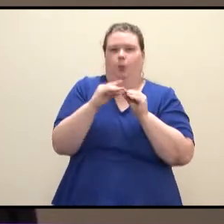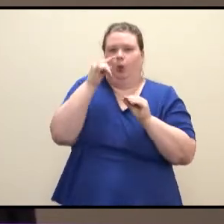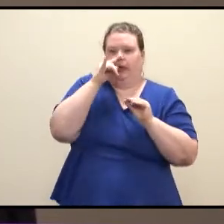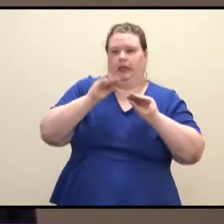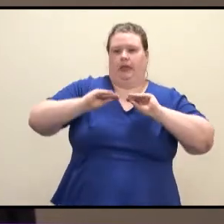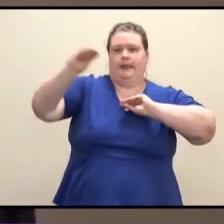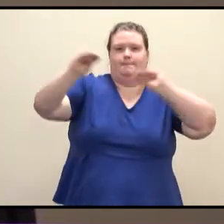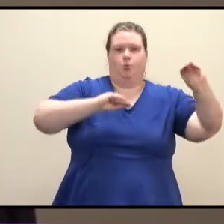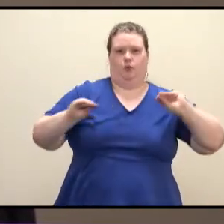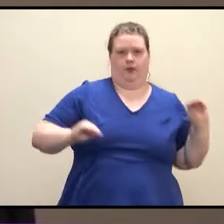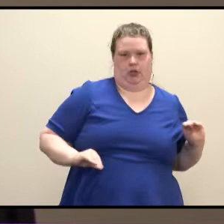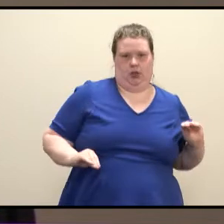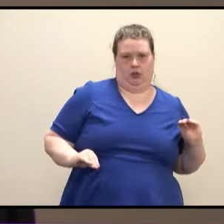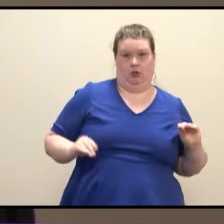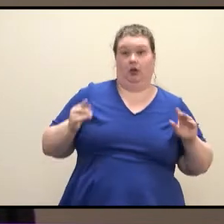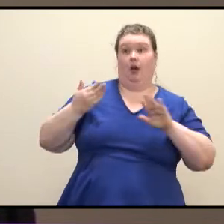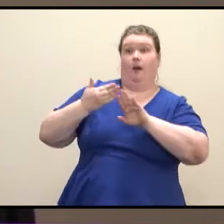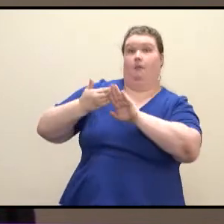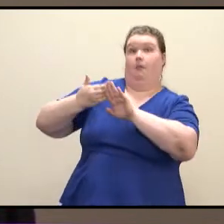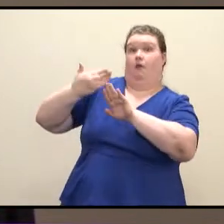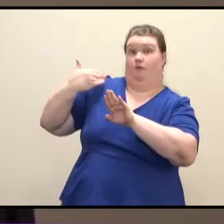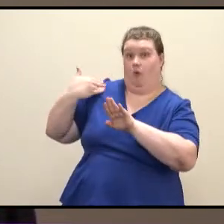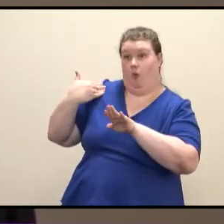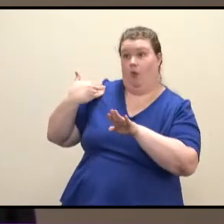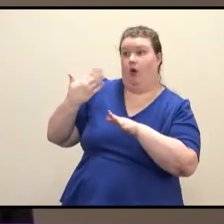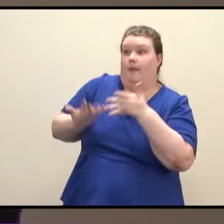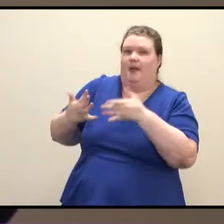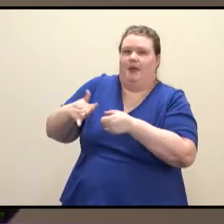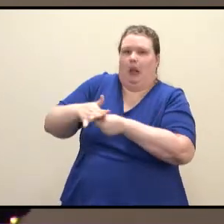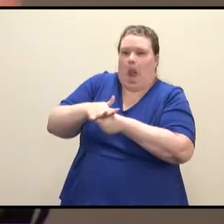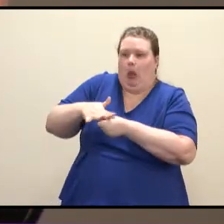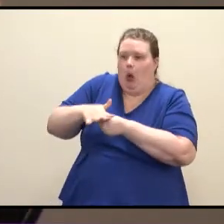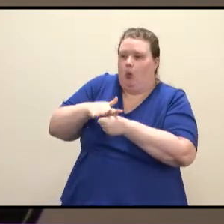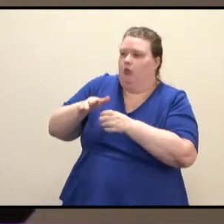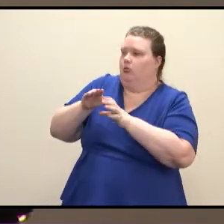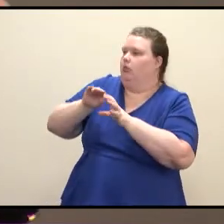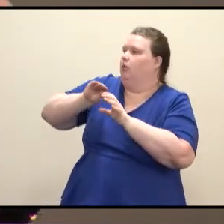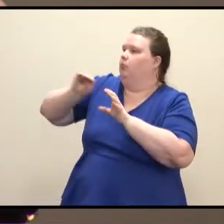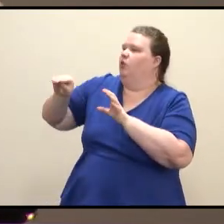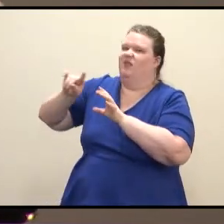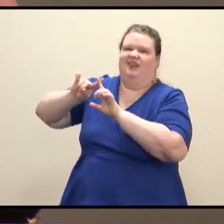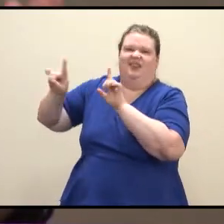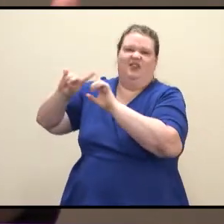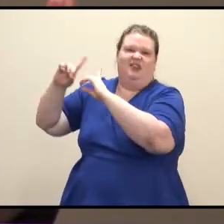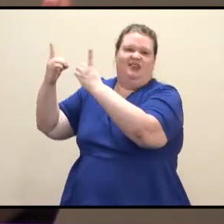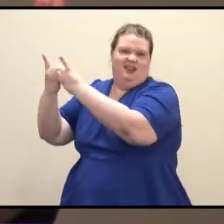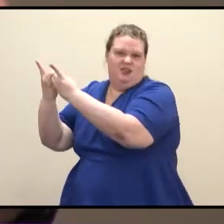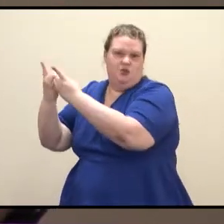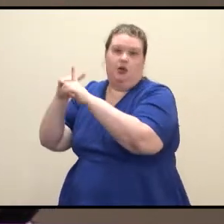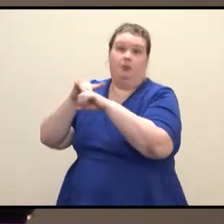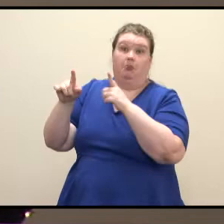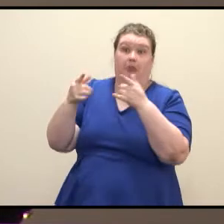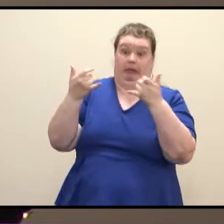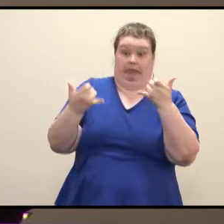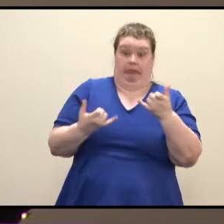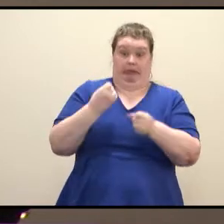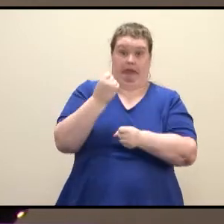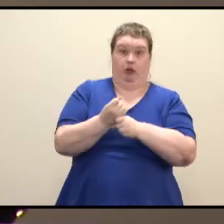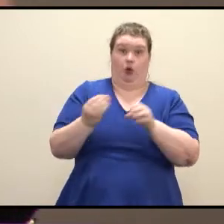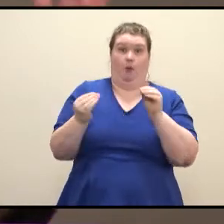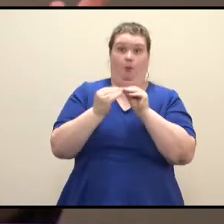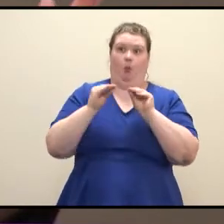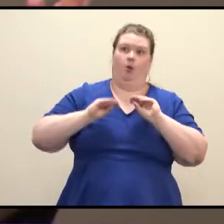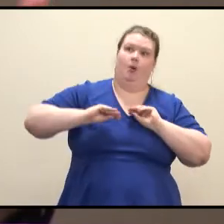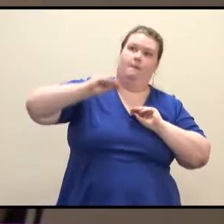might stay local, or they might go to homeschool or a charter school. This time, you saw kids go out of state more and